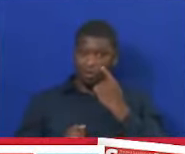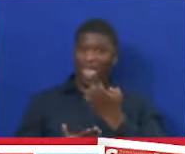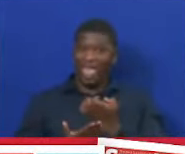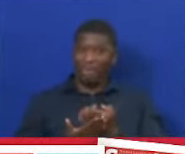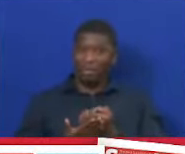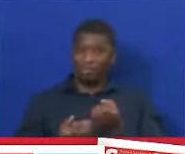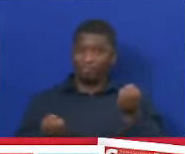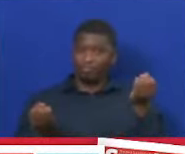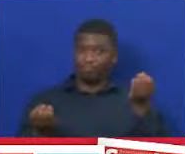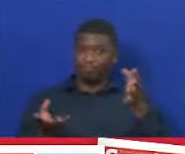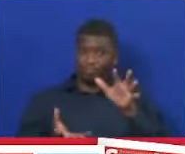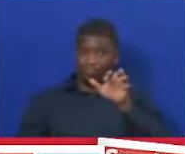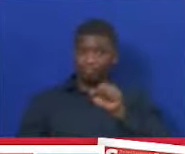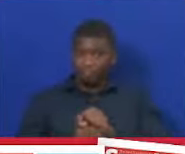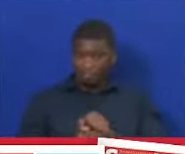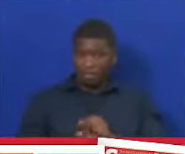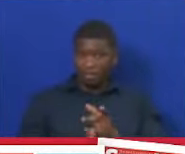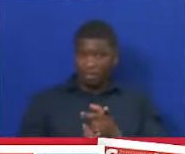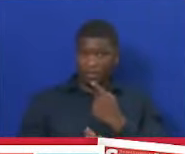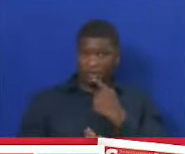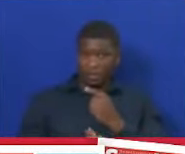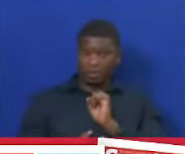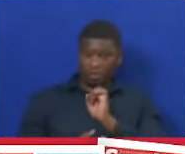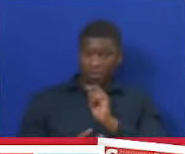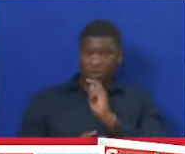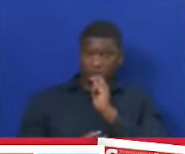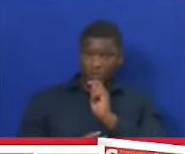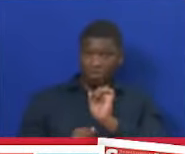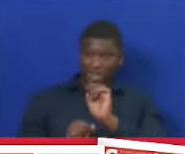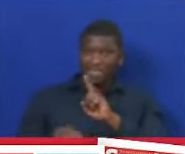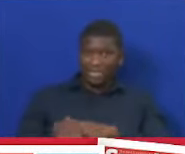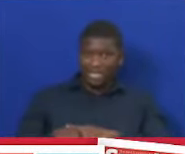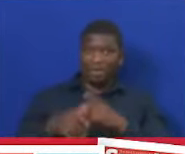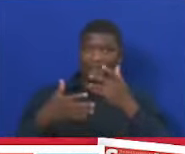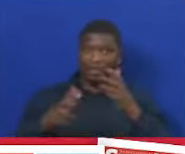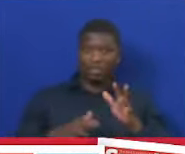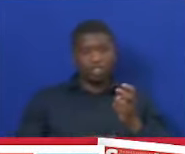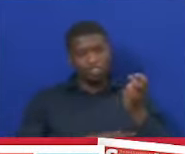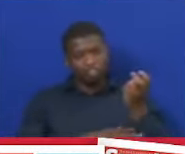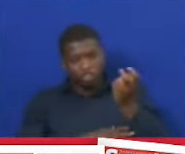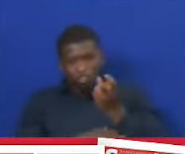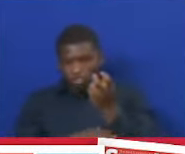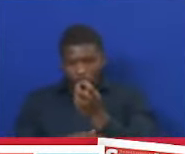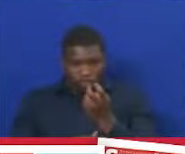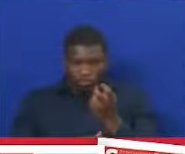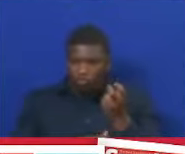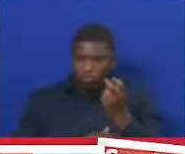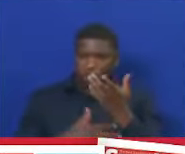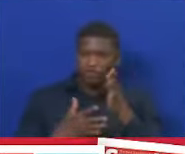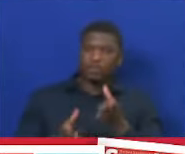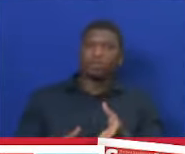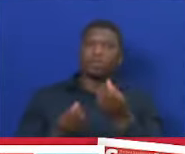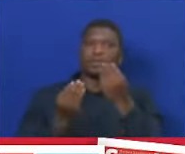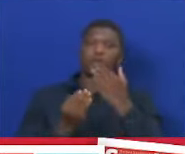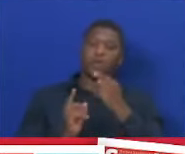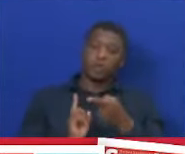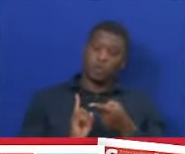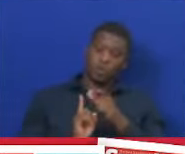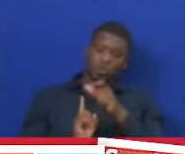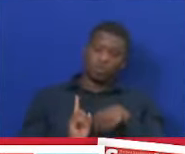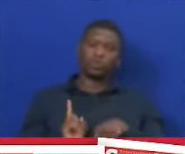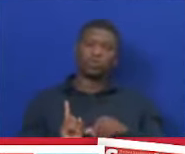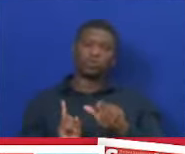had conducted a search on the room where you found Mr. Yusufu? You had conducted a search in the cottage